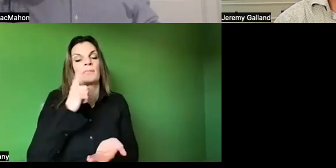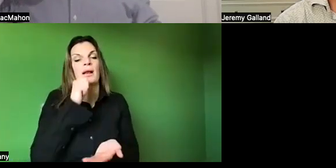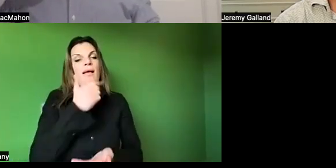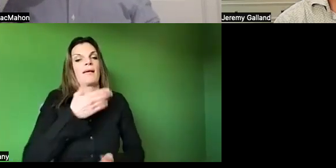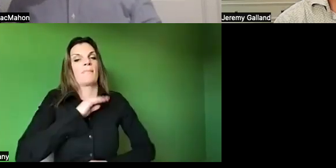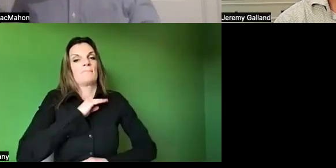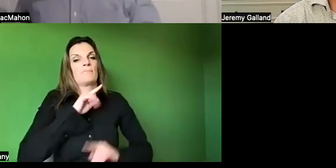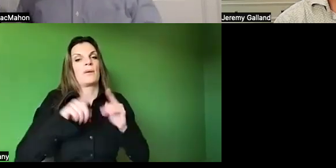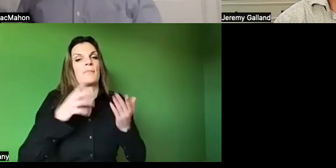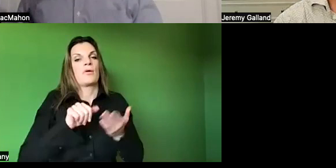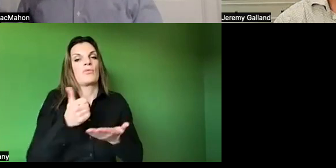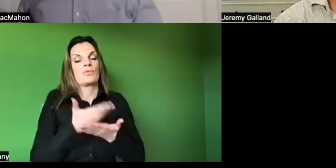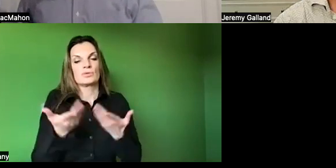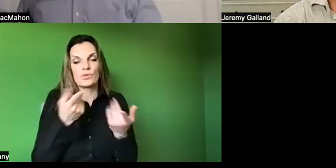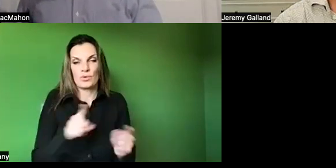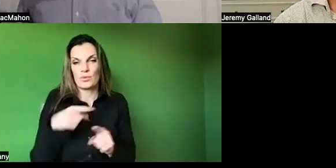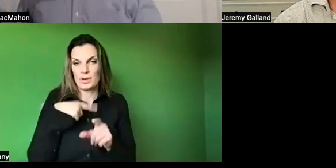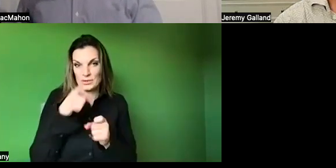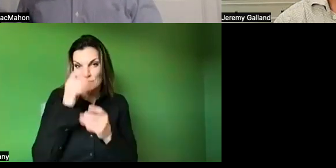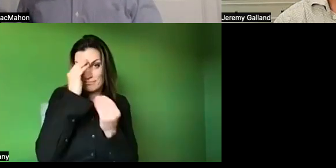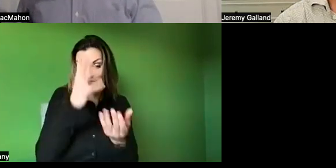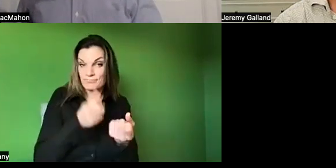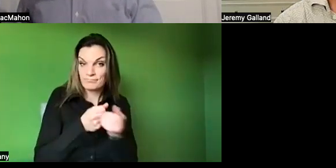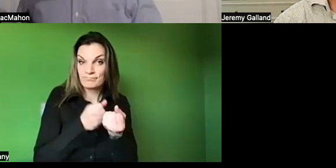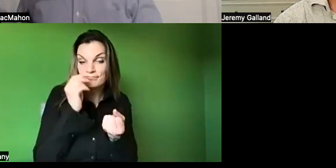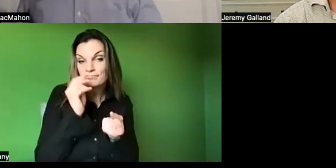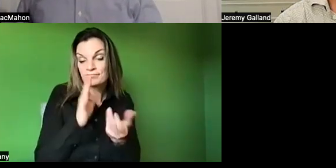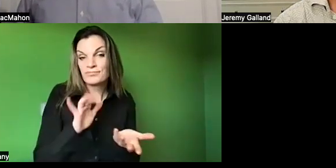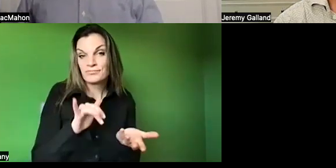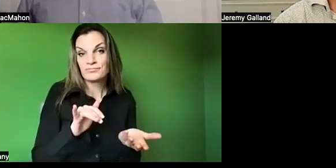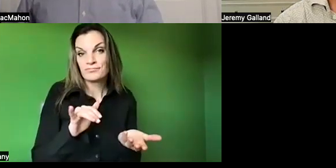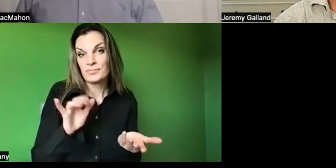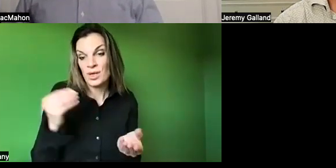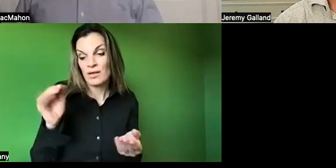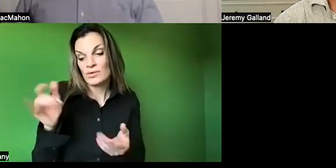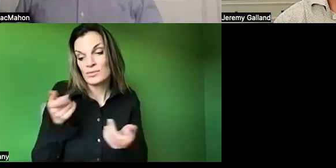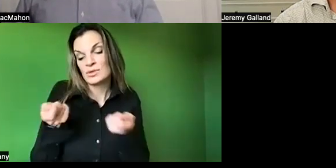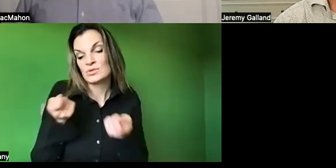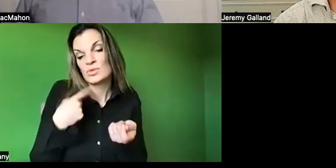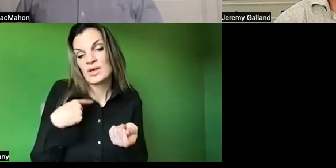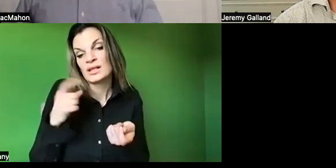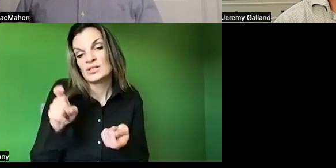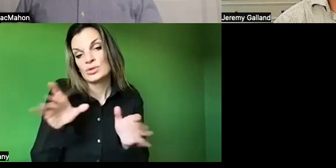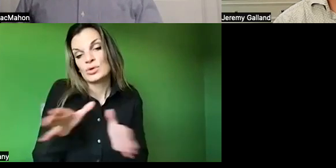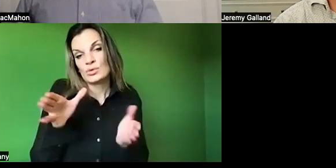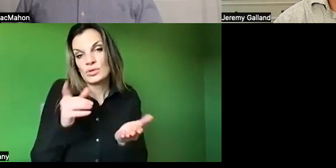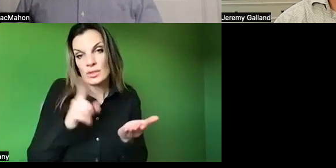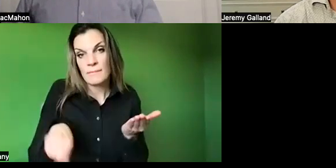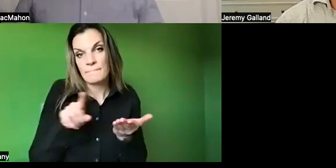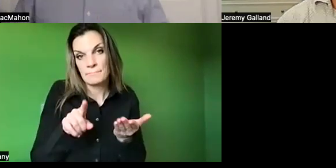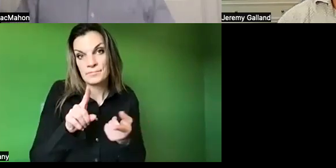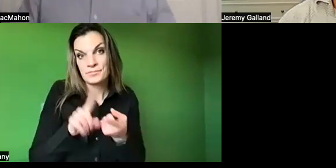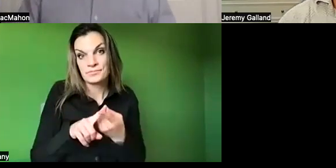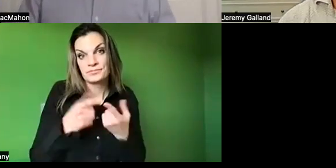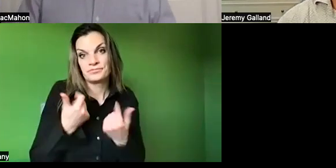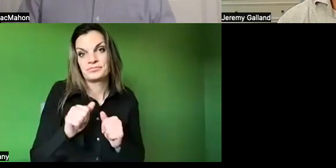there are other things. And I think we need to let teachers know, or the administration, we need to encourage the administration to